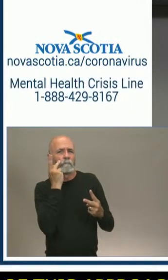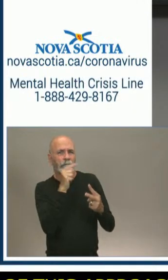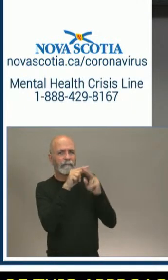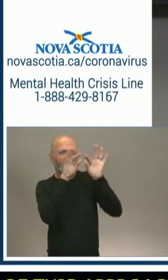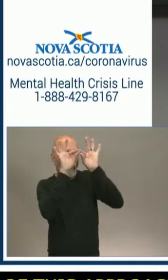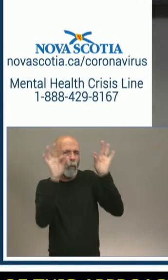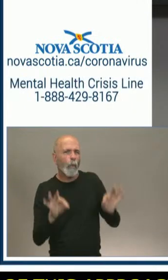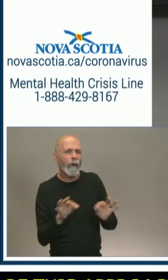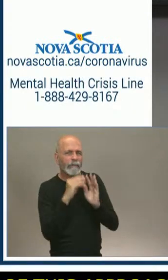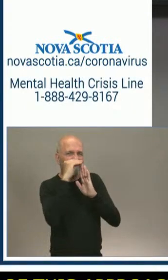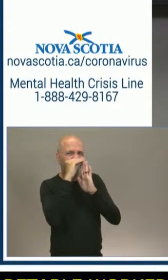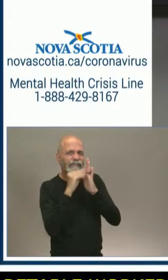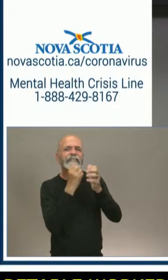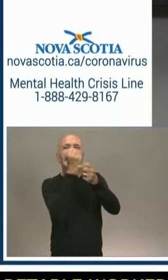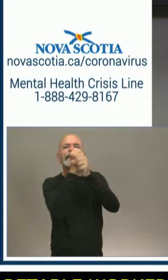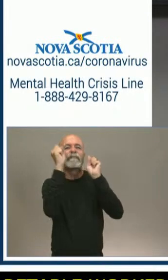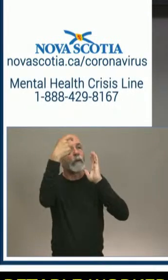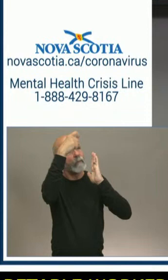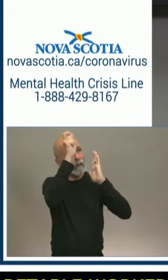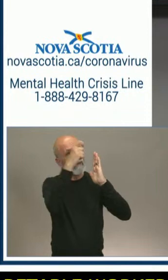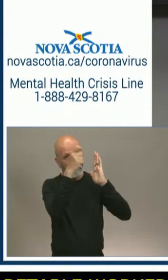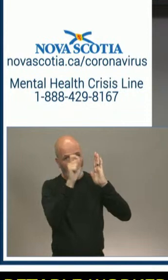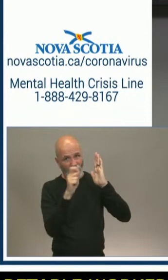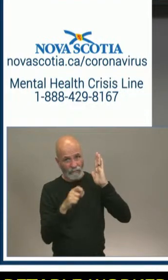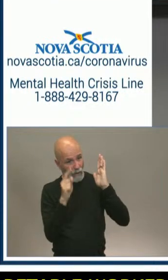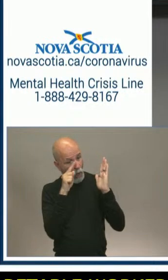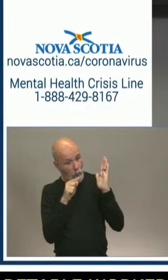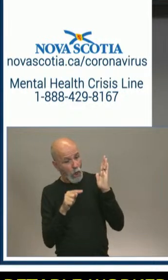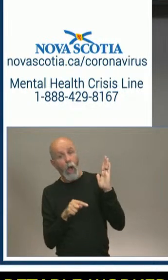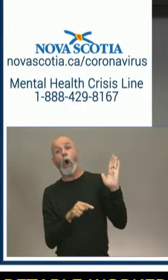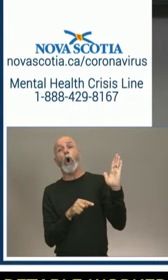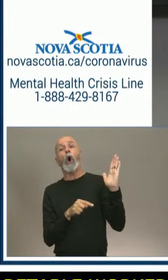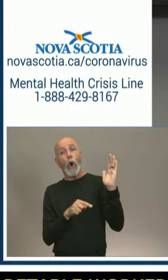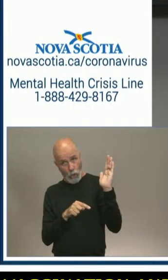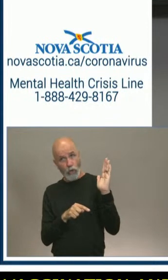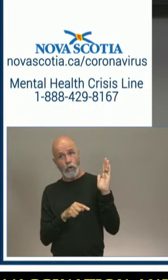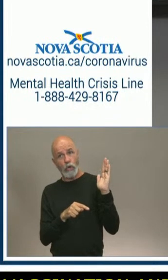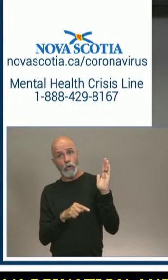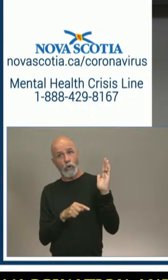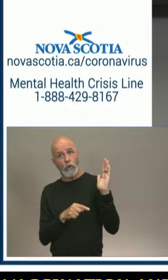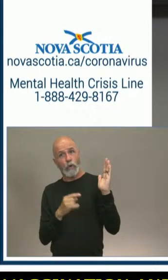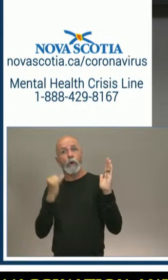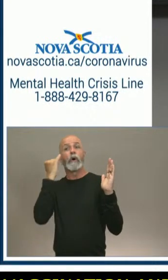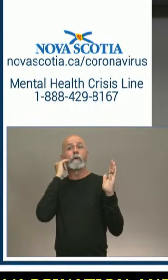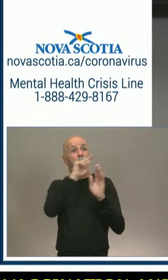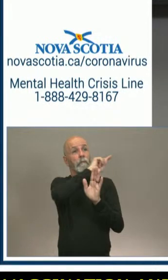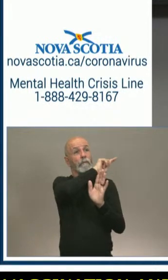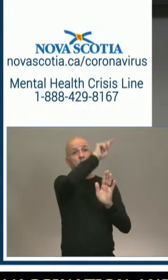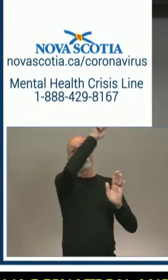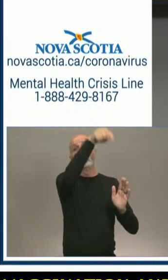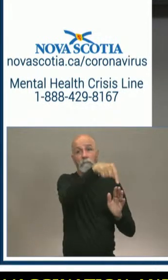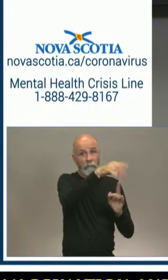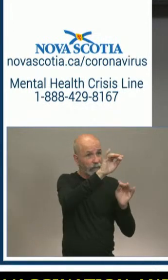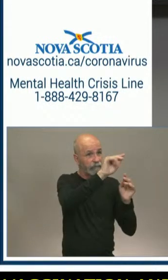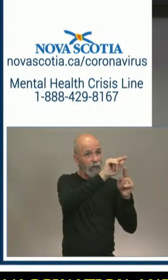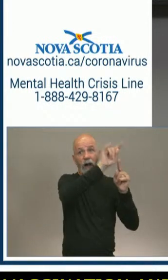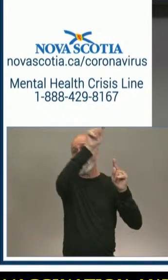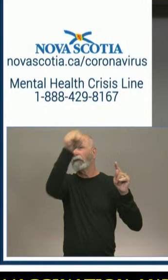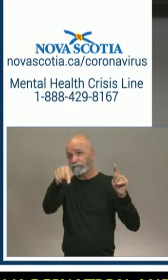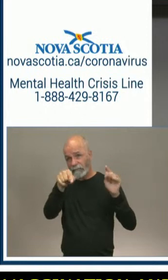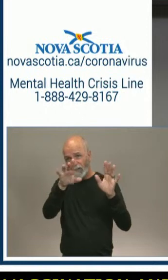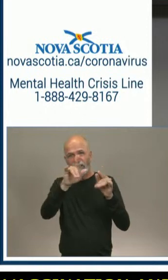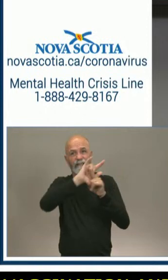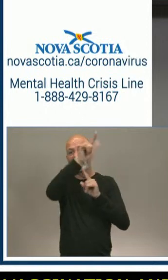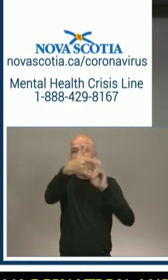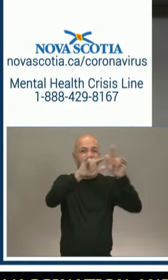application. They will then need to continue to be tested at multiple points throughout their first 14 days in the province. We've been doing